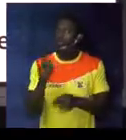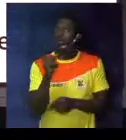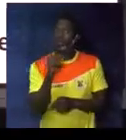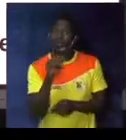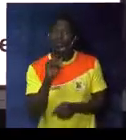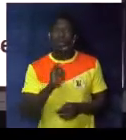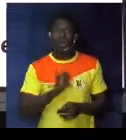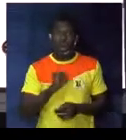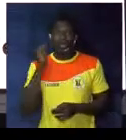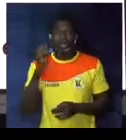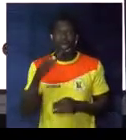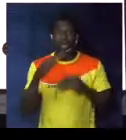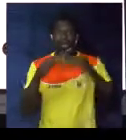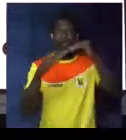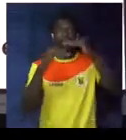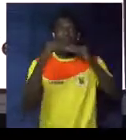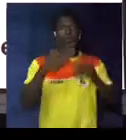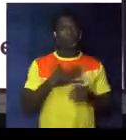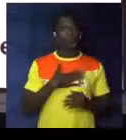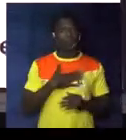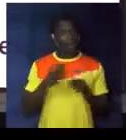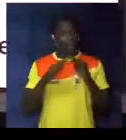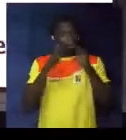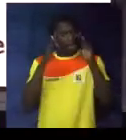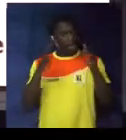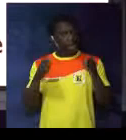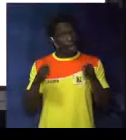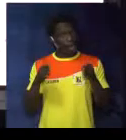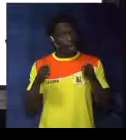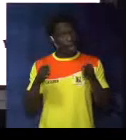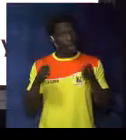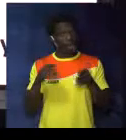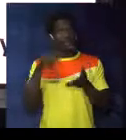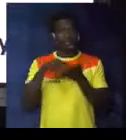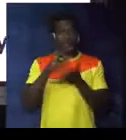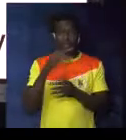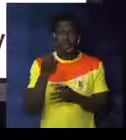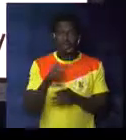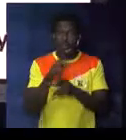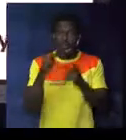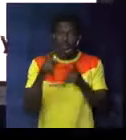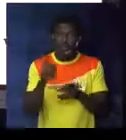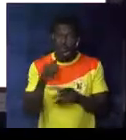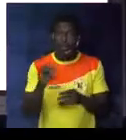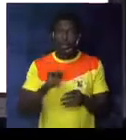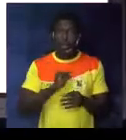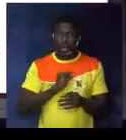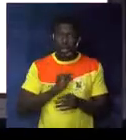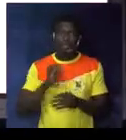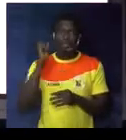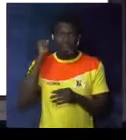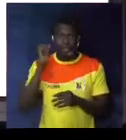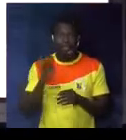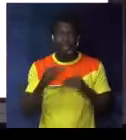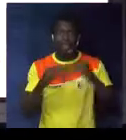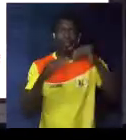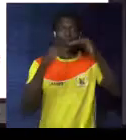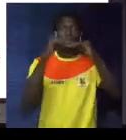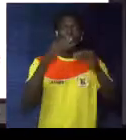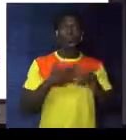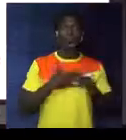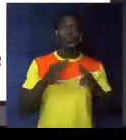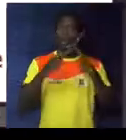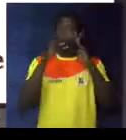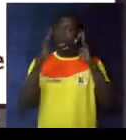the place where I shall build my house. This is the place where I